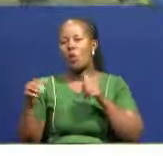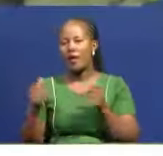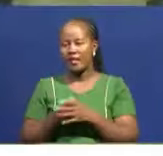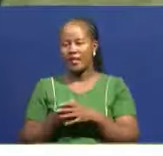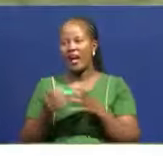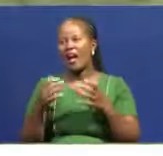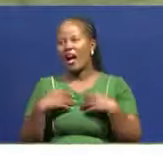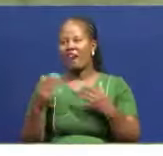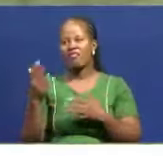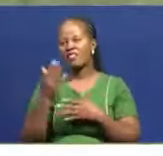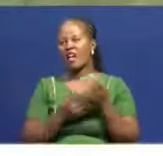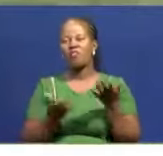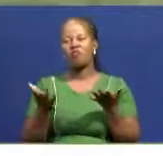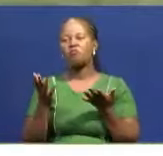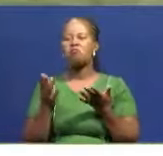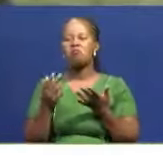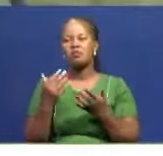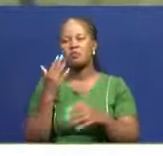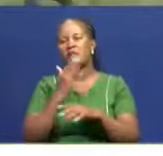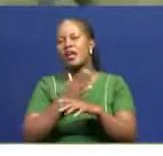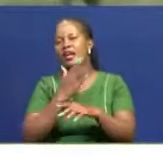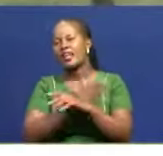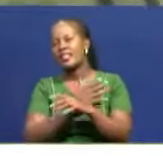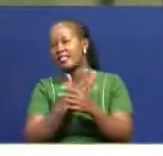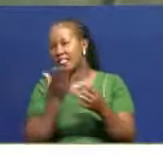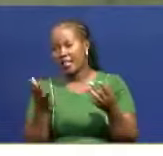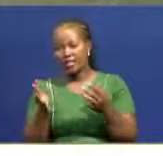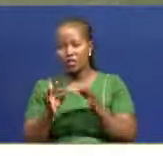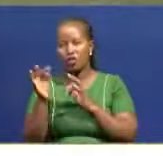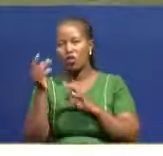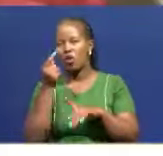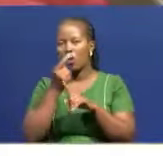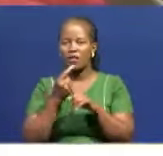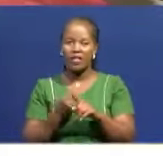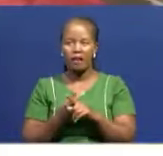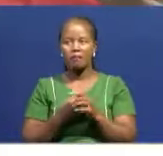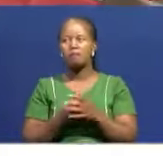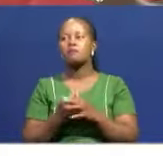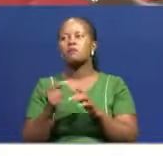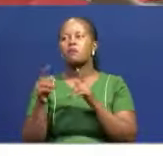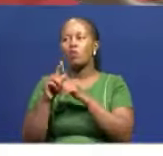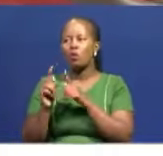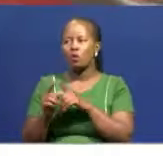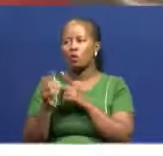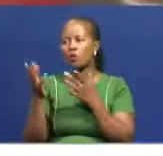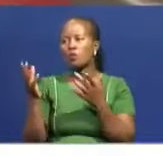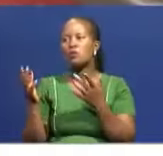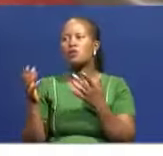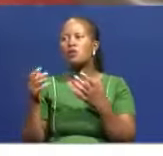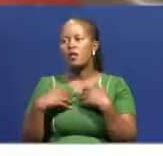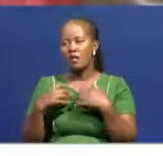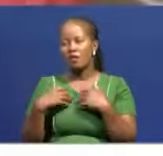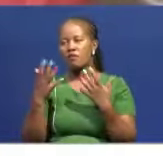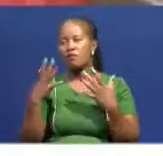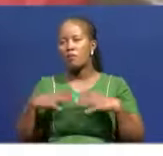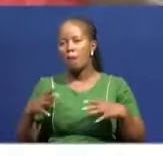long-term injuries that are being monitored. The conditioning, the SNC people at the Simbas, I